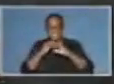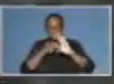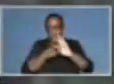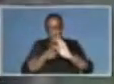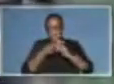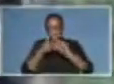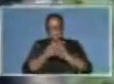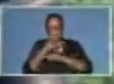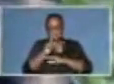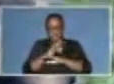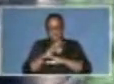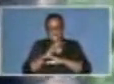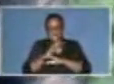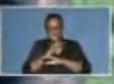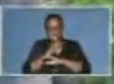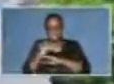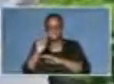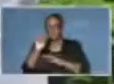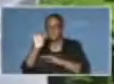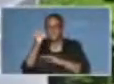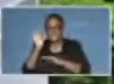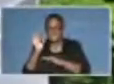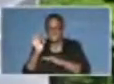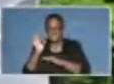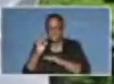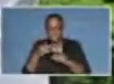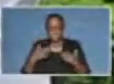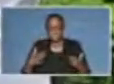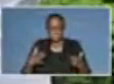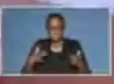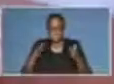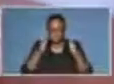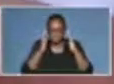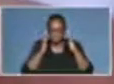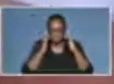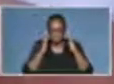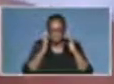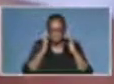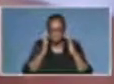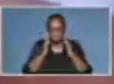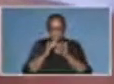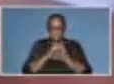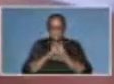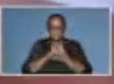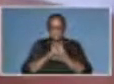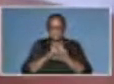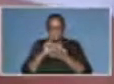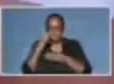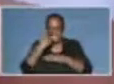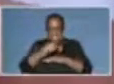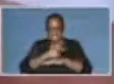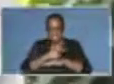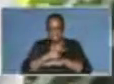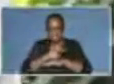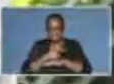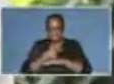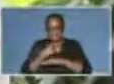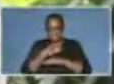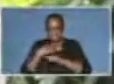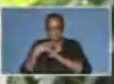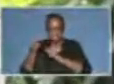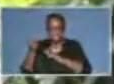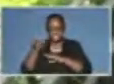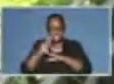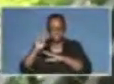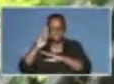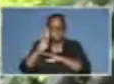New Providence, back in 2019, when something caught his eyes by happenstance. One day, I went to University of